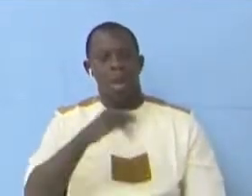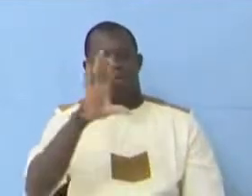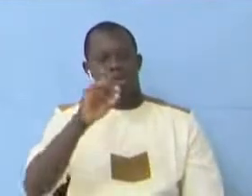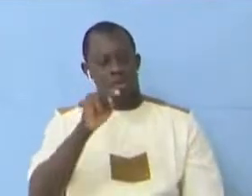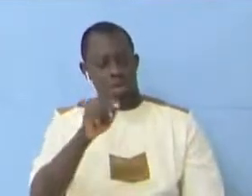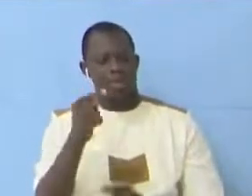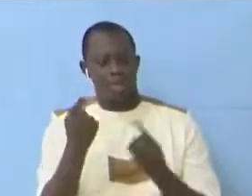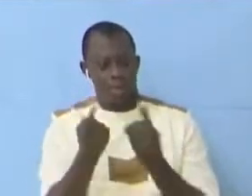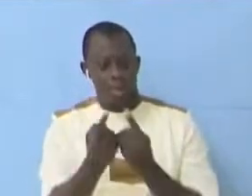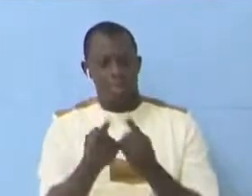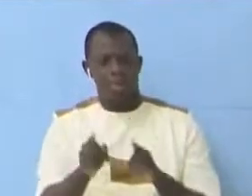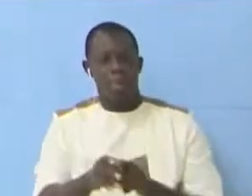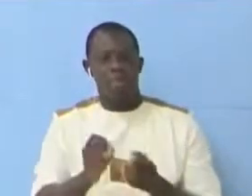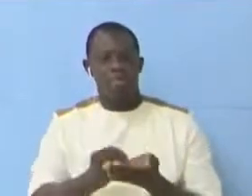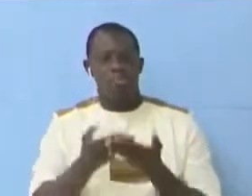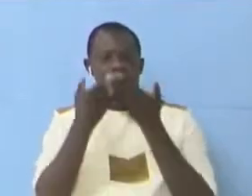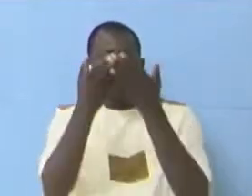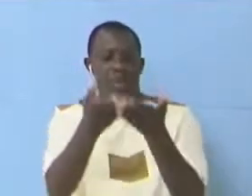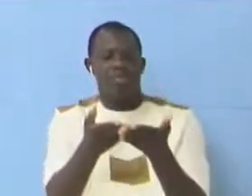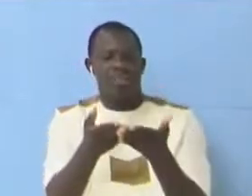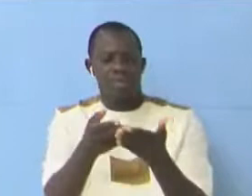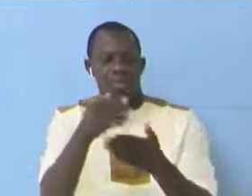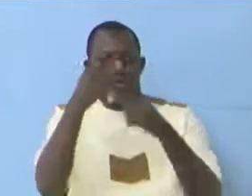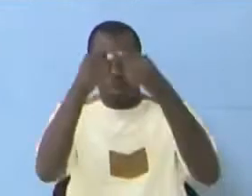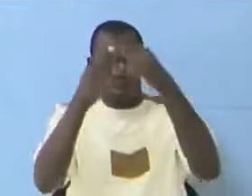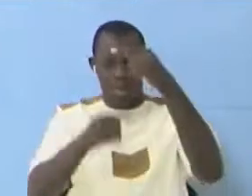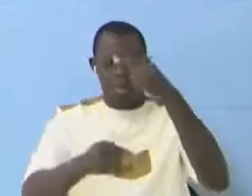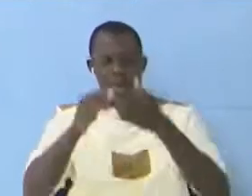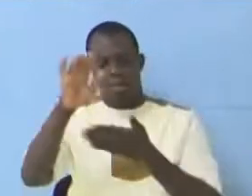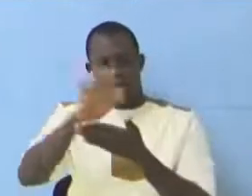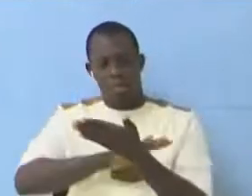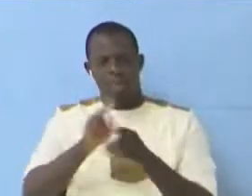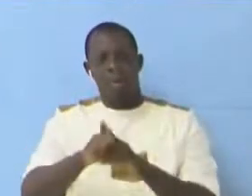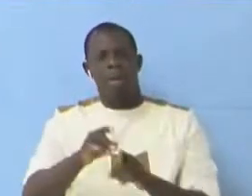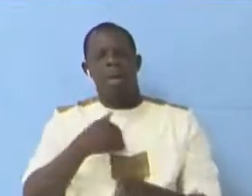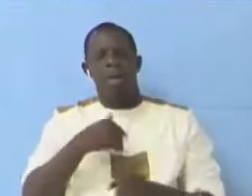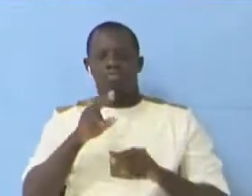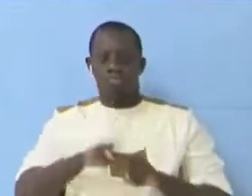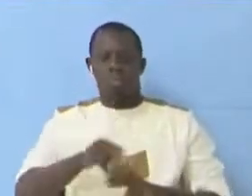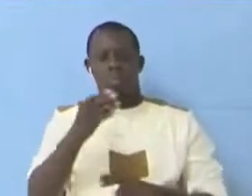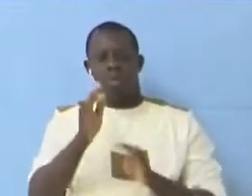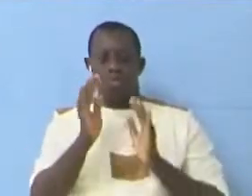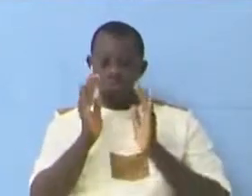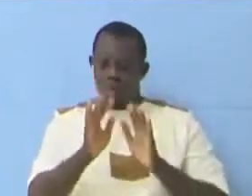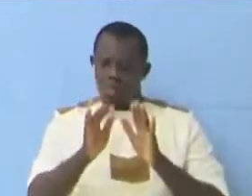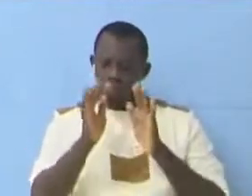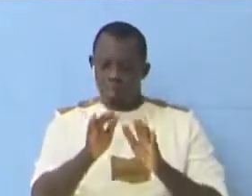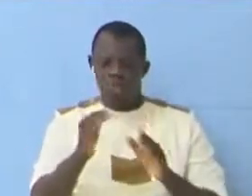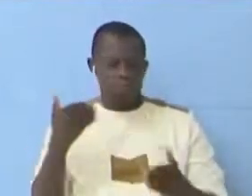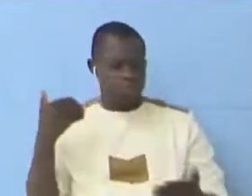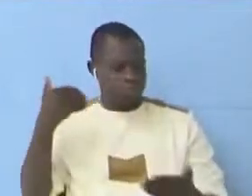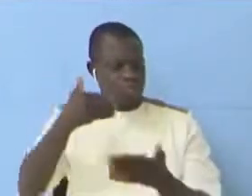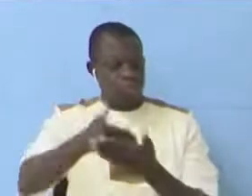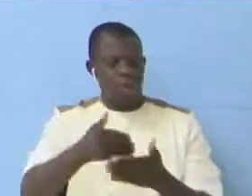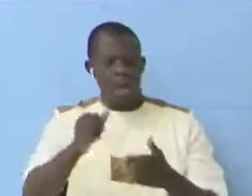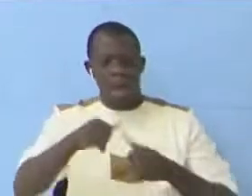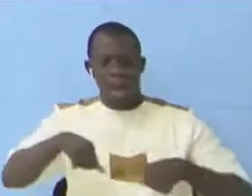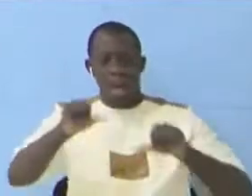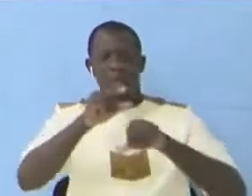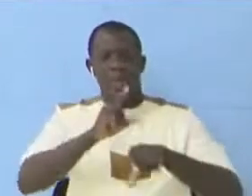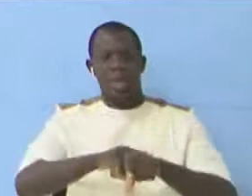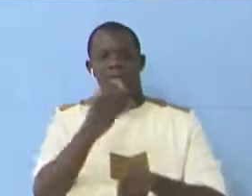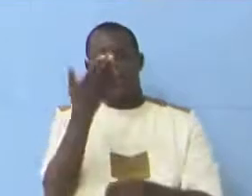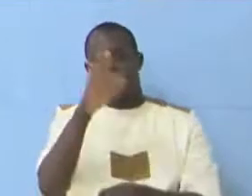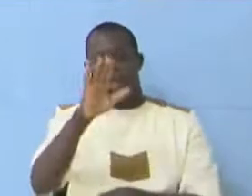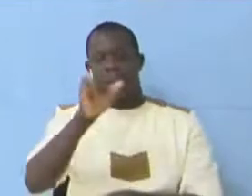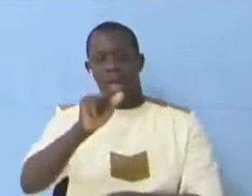Ma def ko. Submitted it. Jébbale ko. And I sat there waiting till around 10 a.m. I believe. Laa